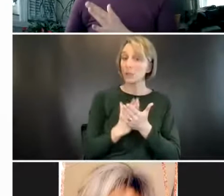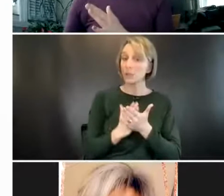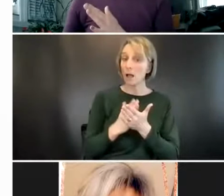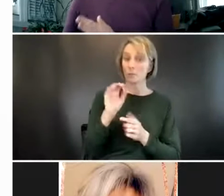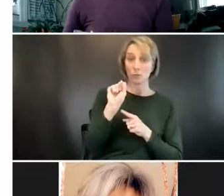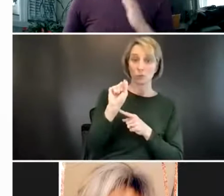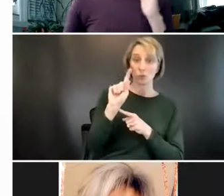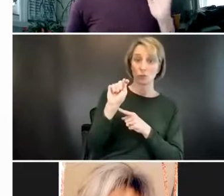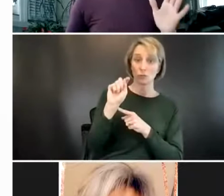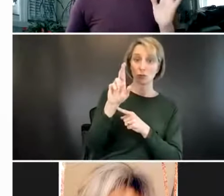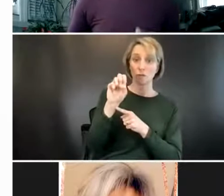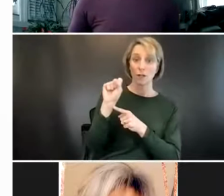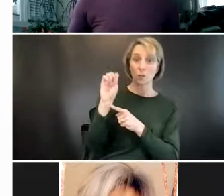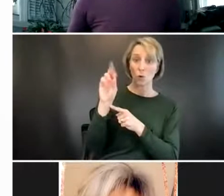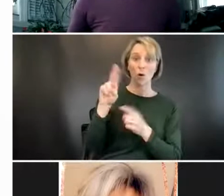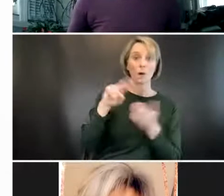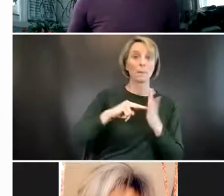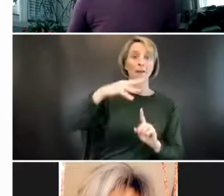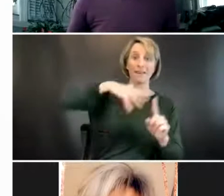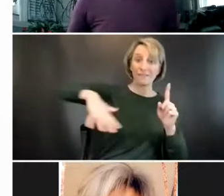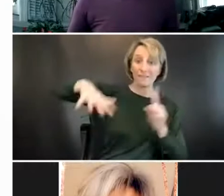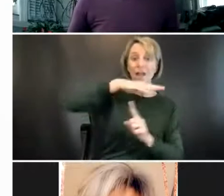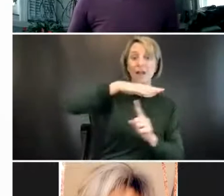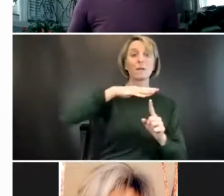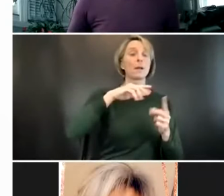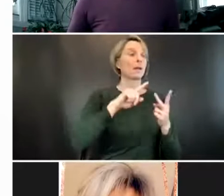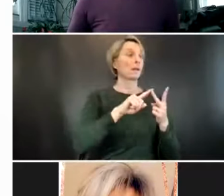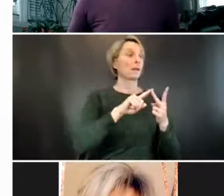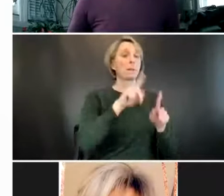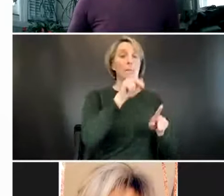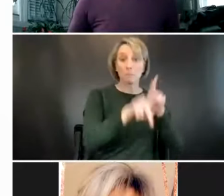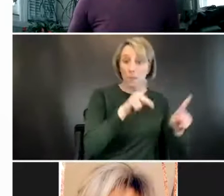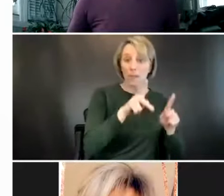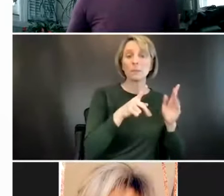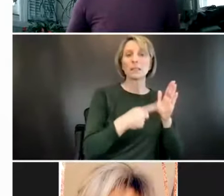some cannot, and that's the topic of workshop number 2.